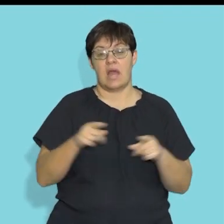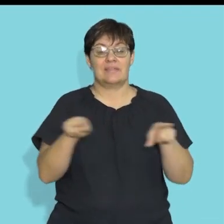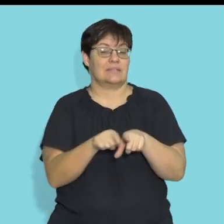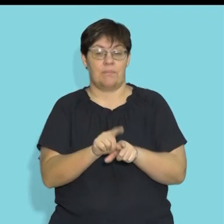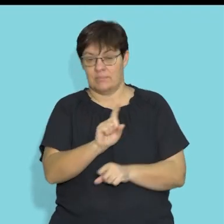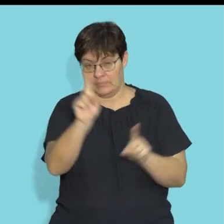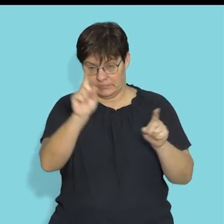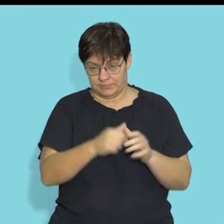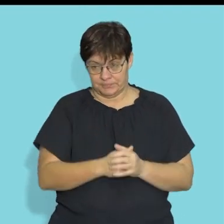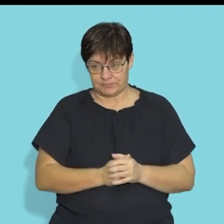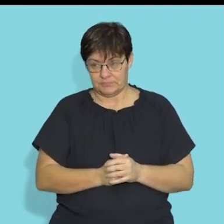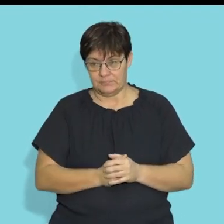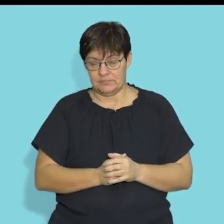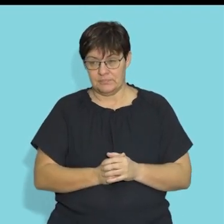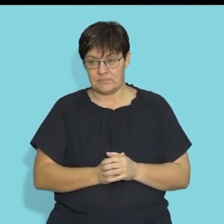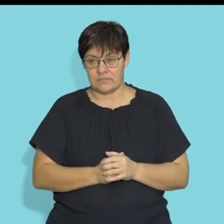same.